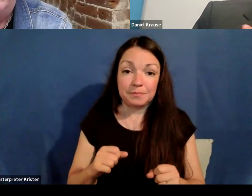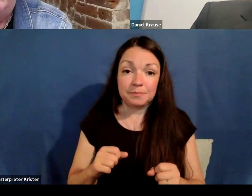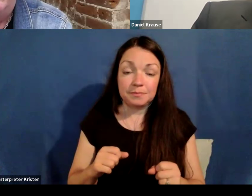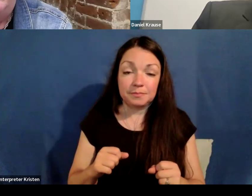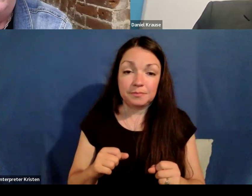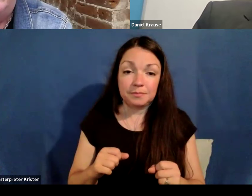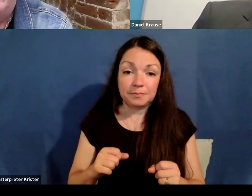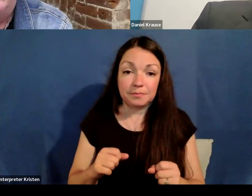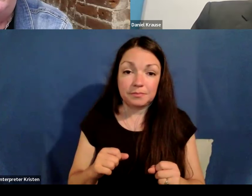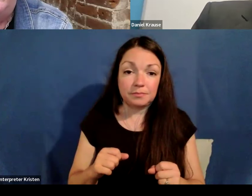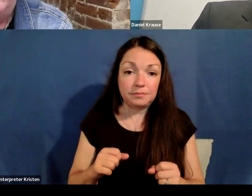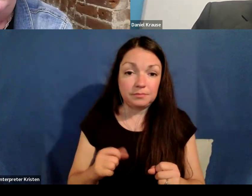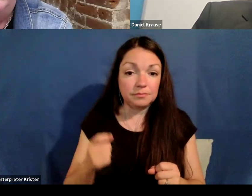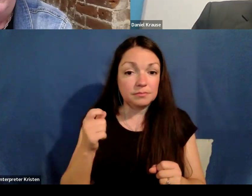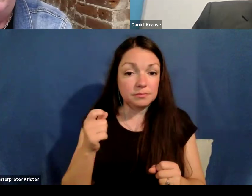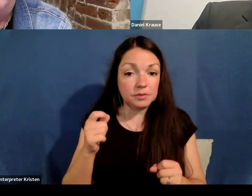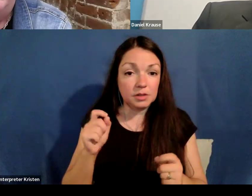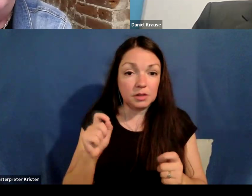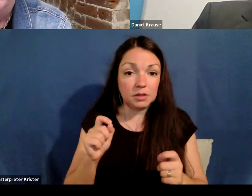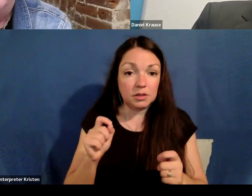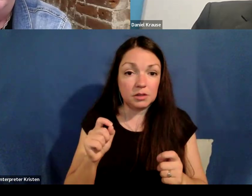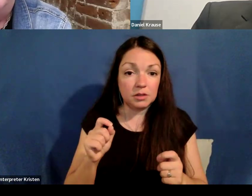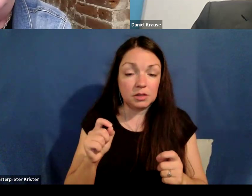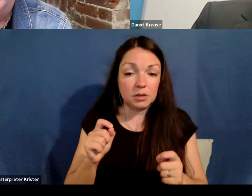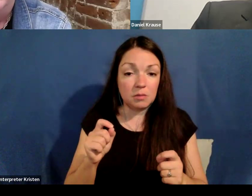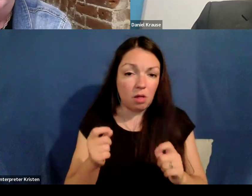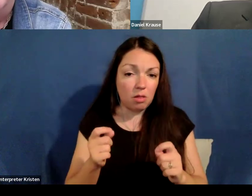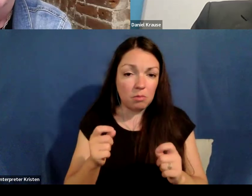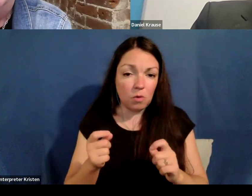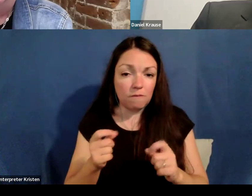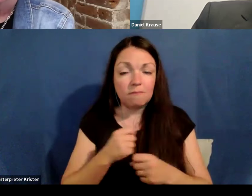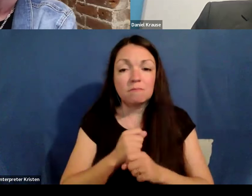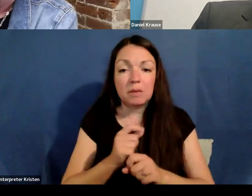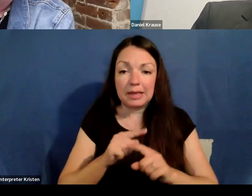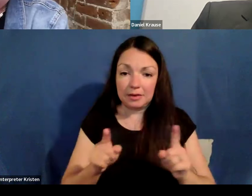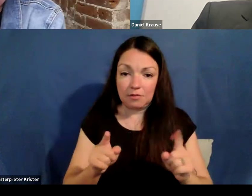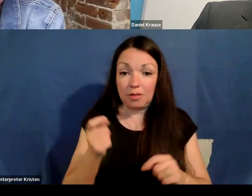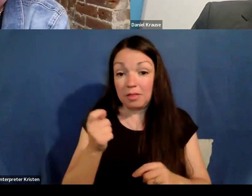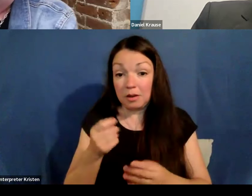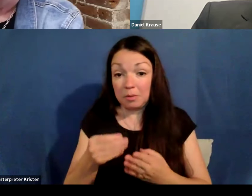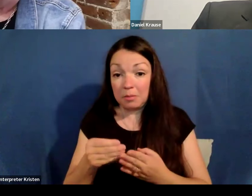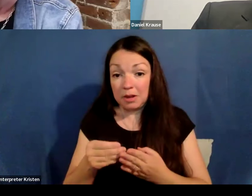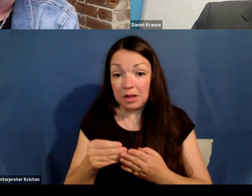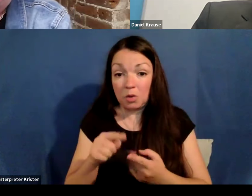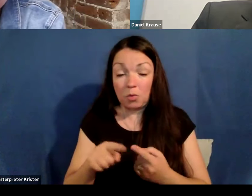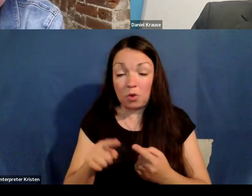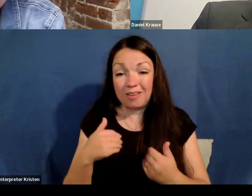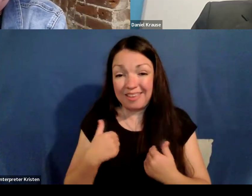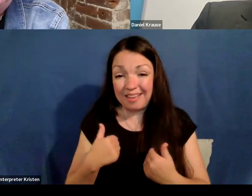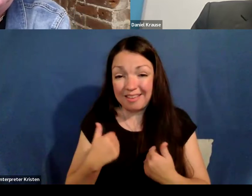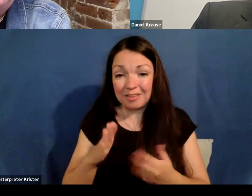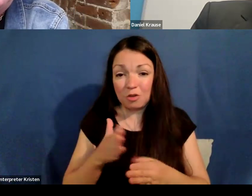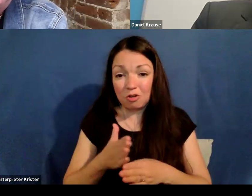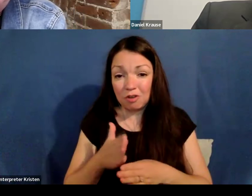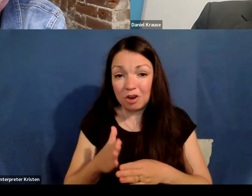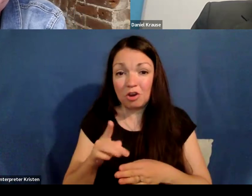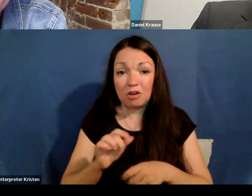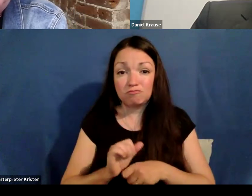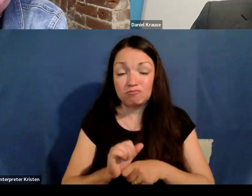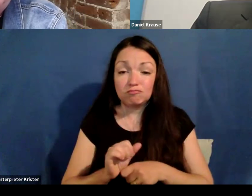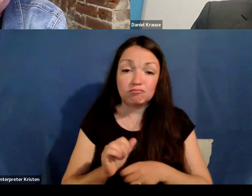moves, Teresa knows this as well, small moves make all the difference. Mhm. And a little bit of money, especially when you're younger in your career or in your